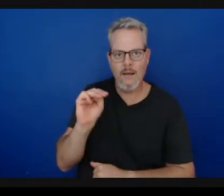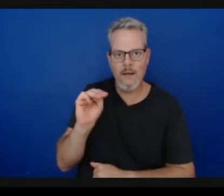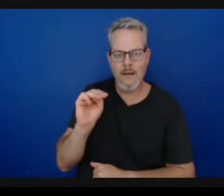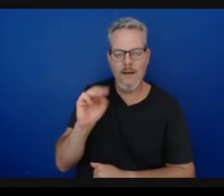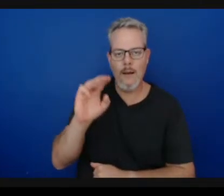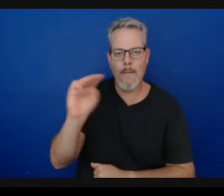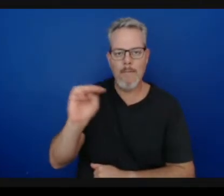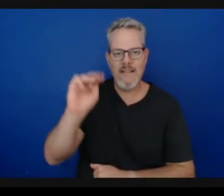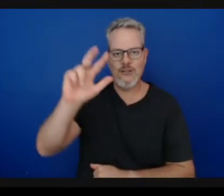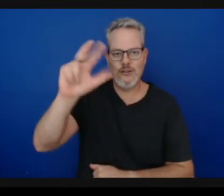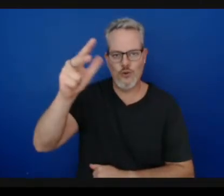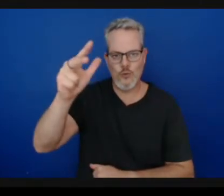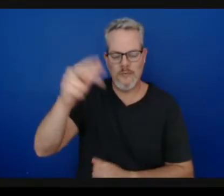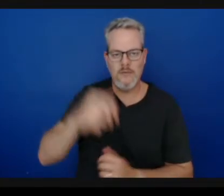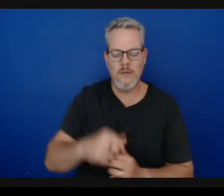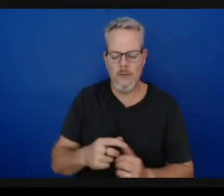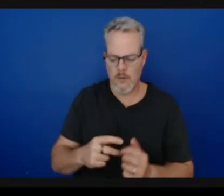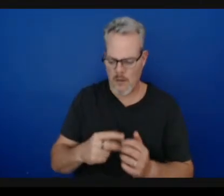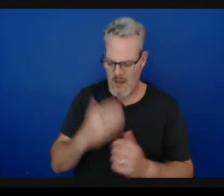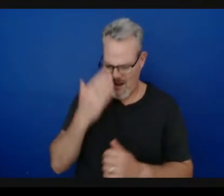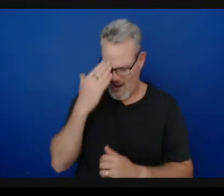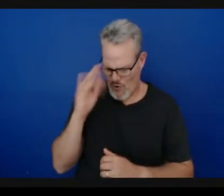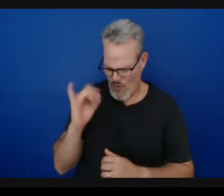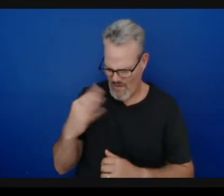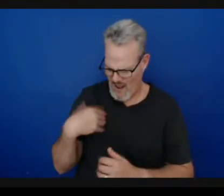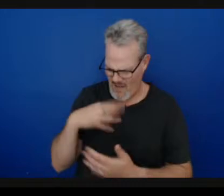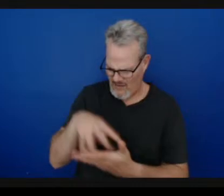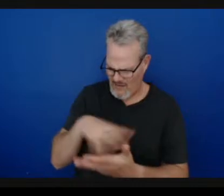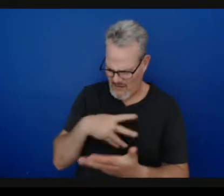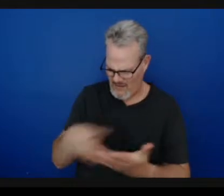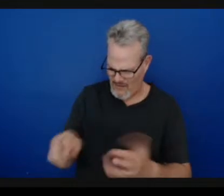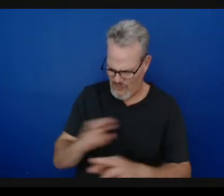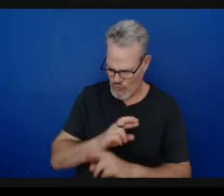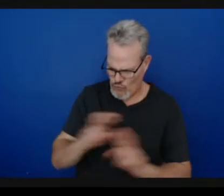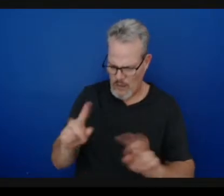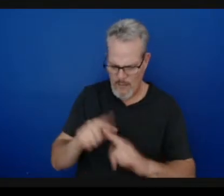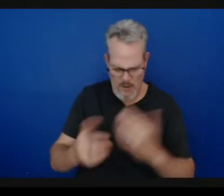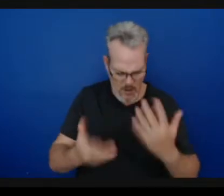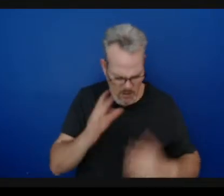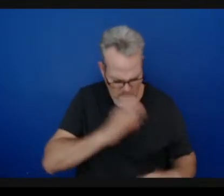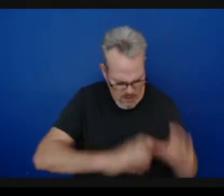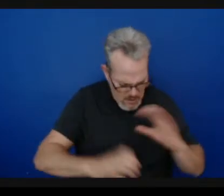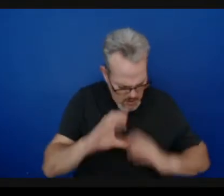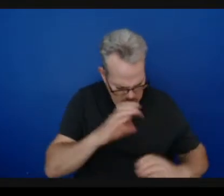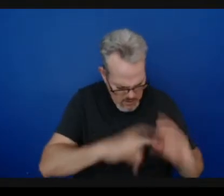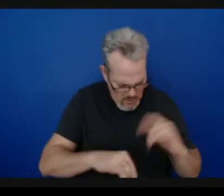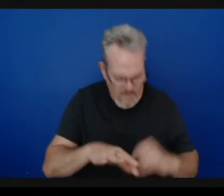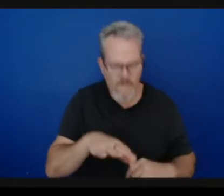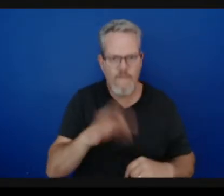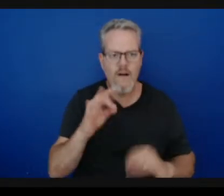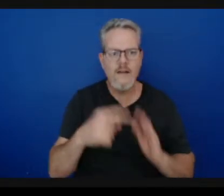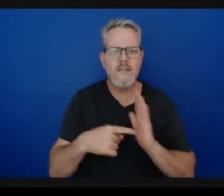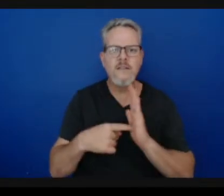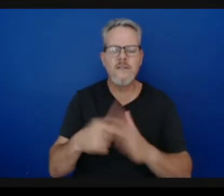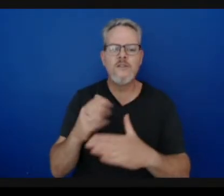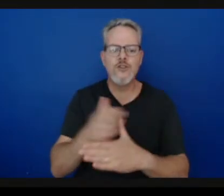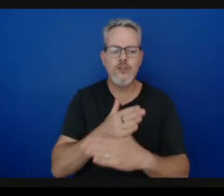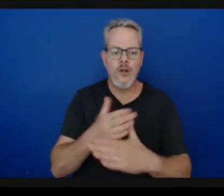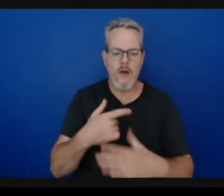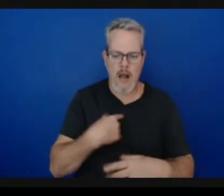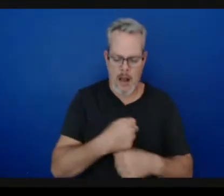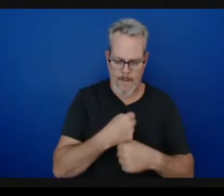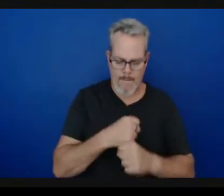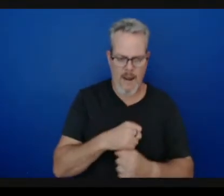and I don't know if I have a plot handy. Maybe I can find it here, but I made a plot of this